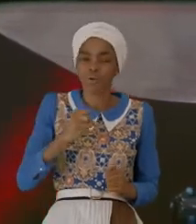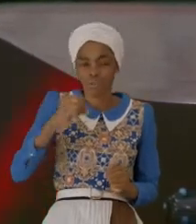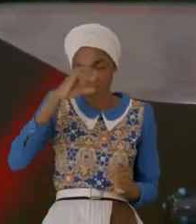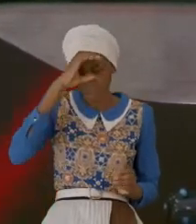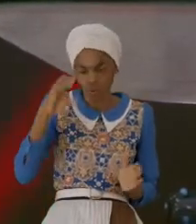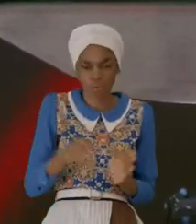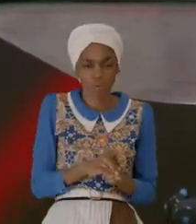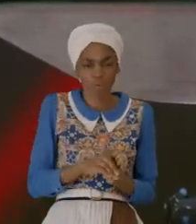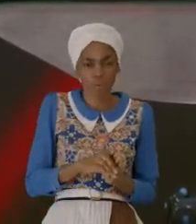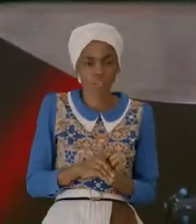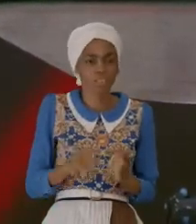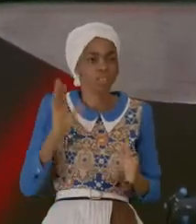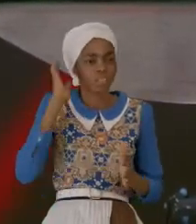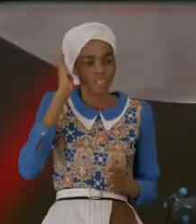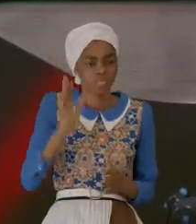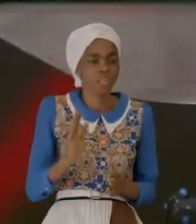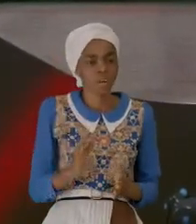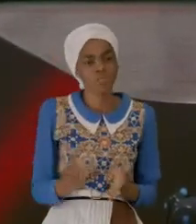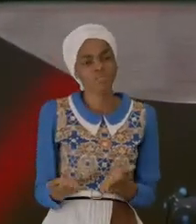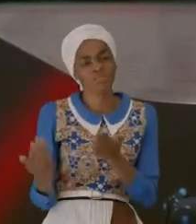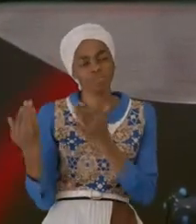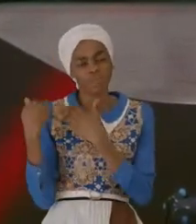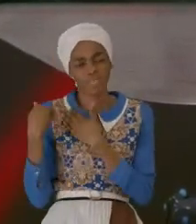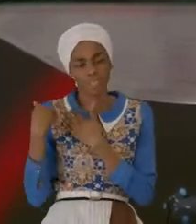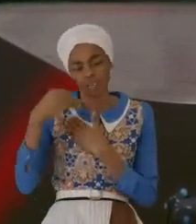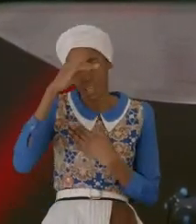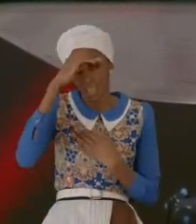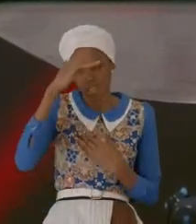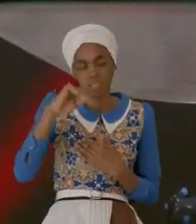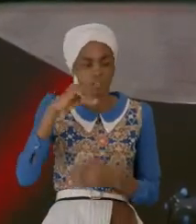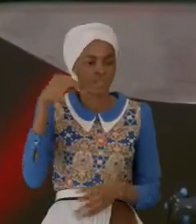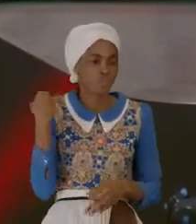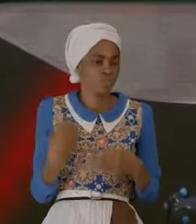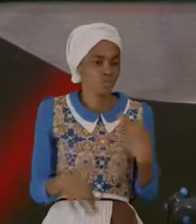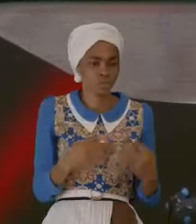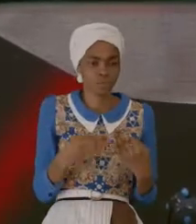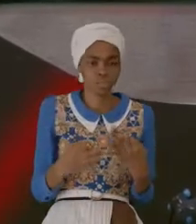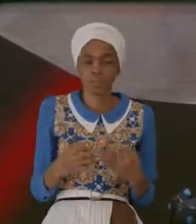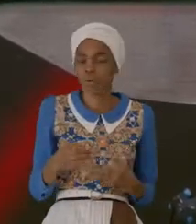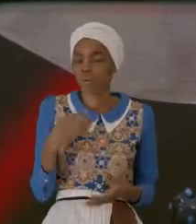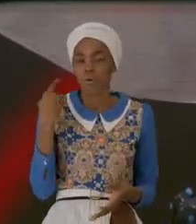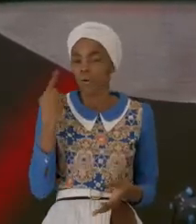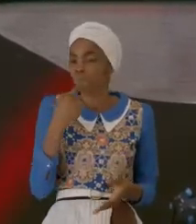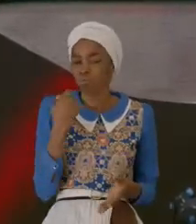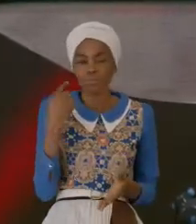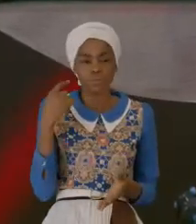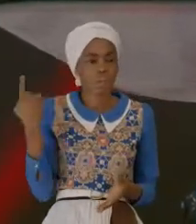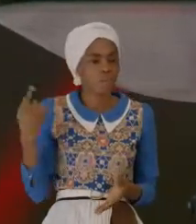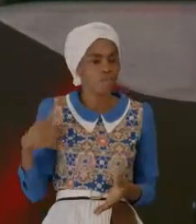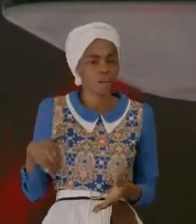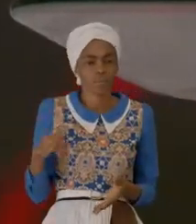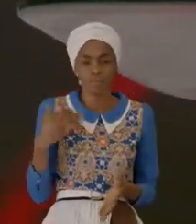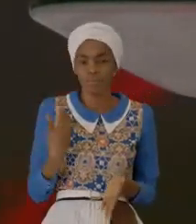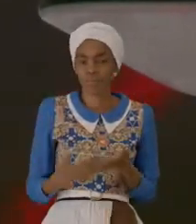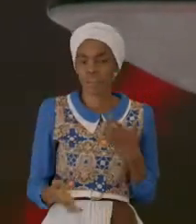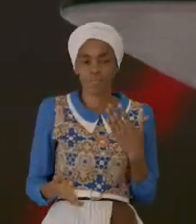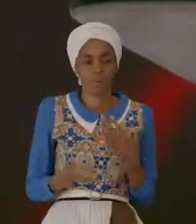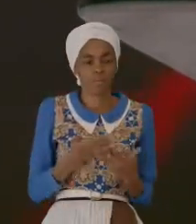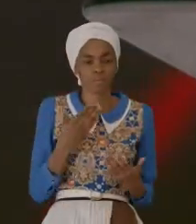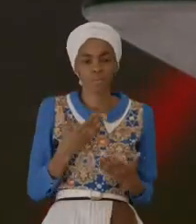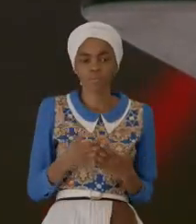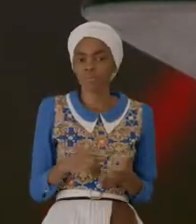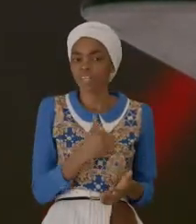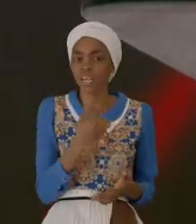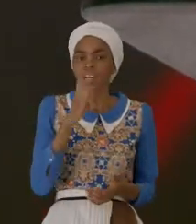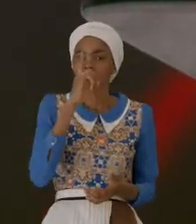shall bear his judgment whosoever he be whosoever